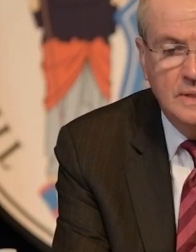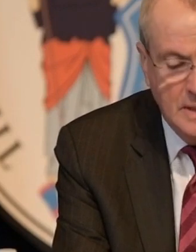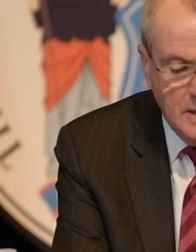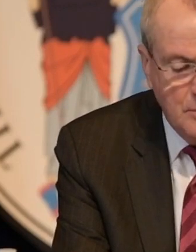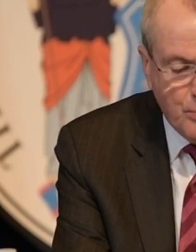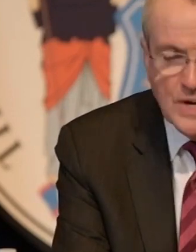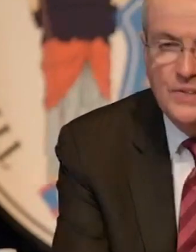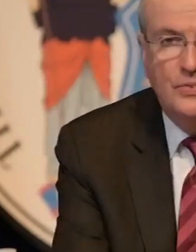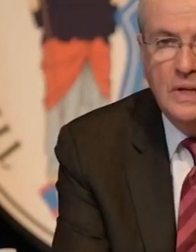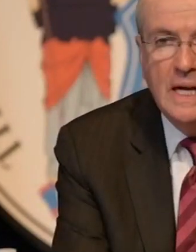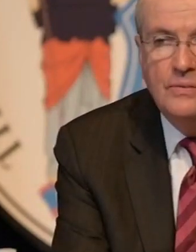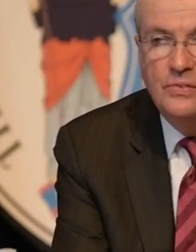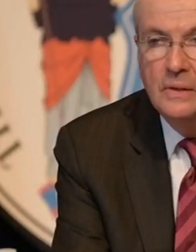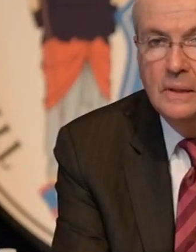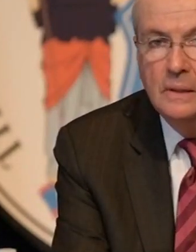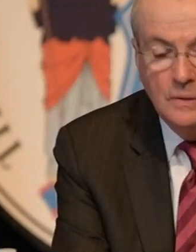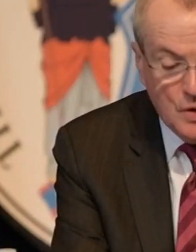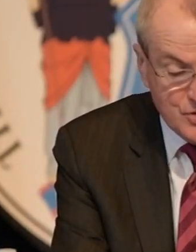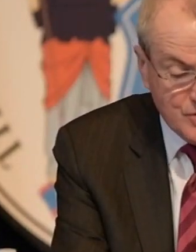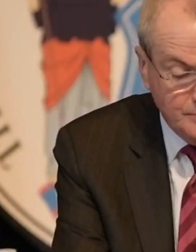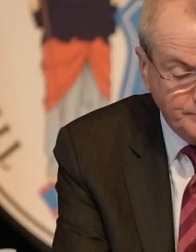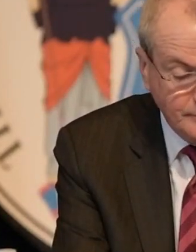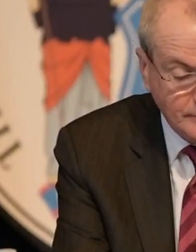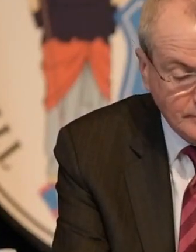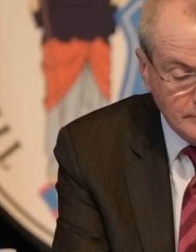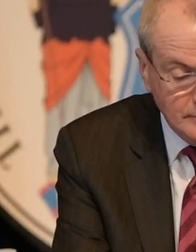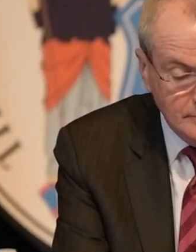177 precious lives lost.